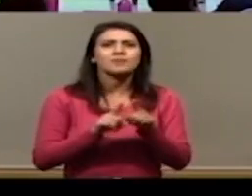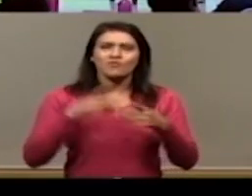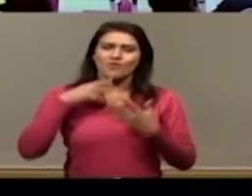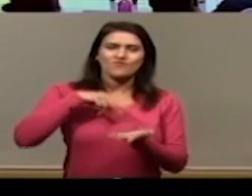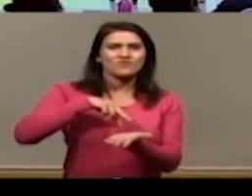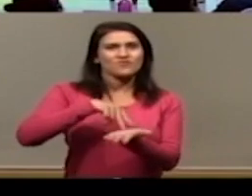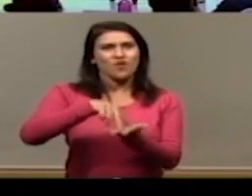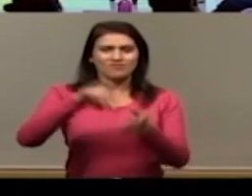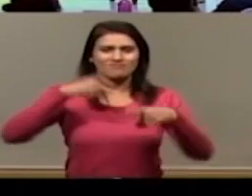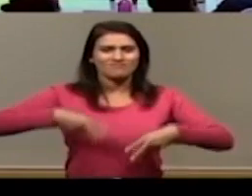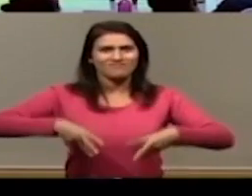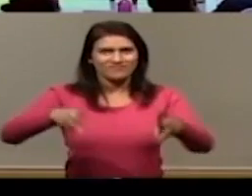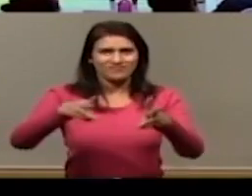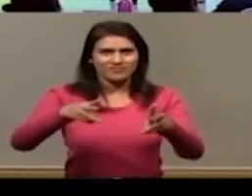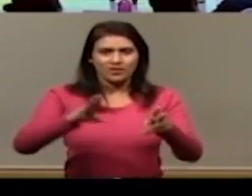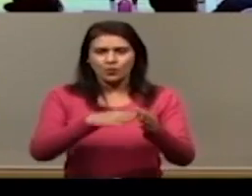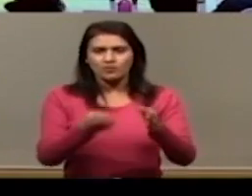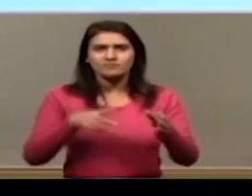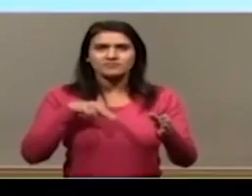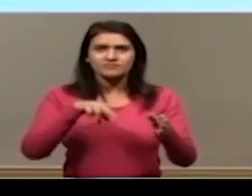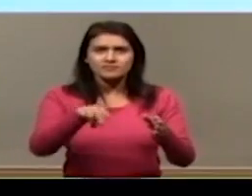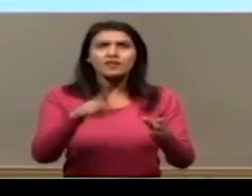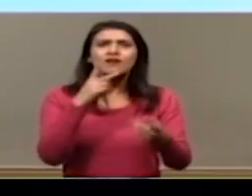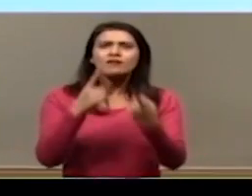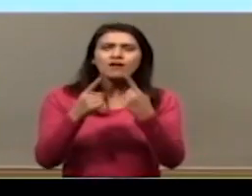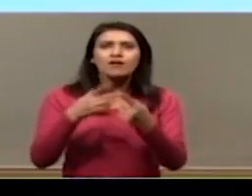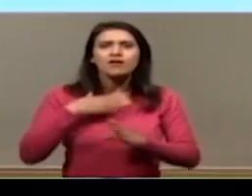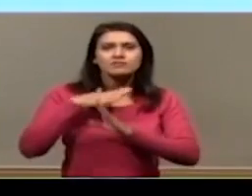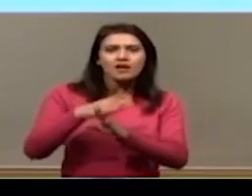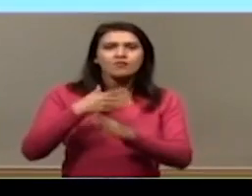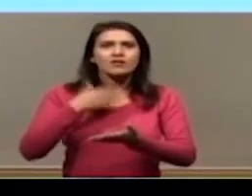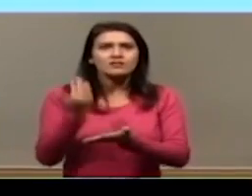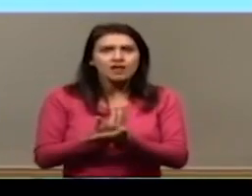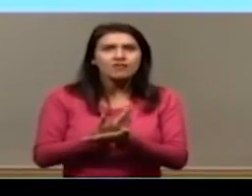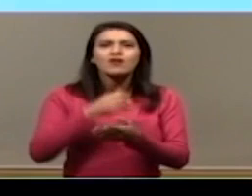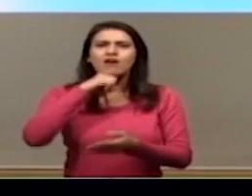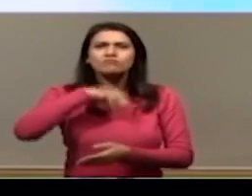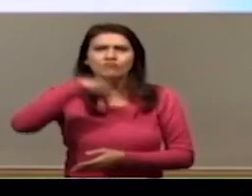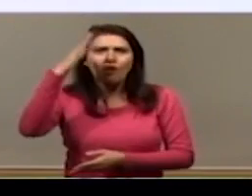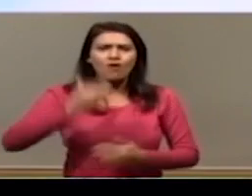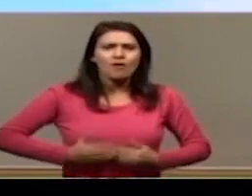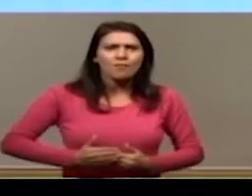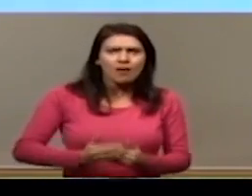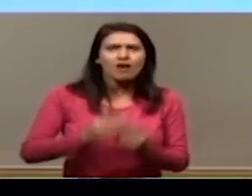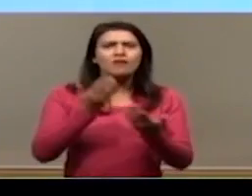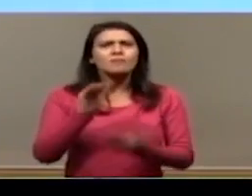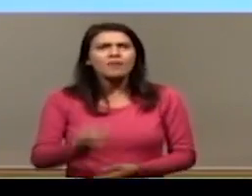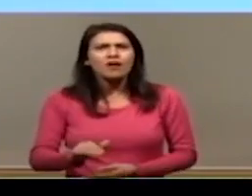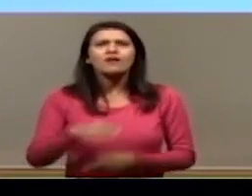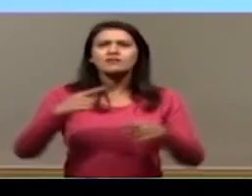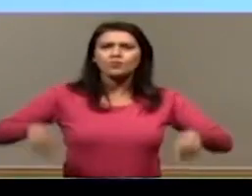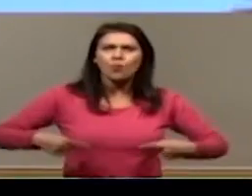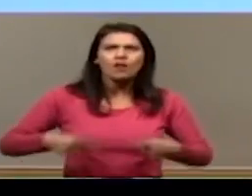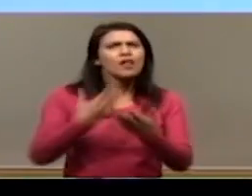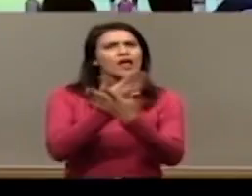walkable footpath with widely spaced bollards that a wheelchair can go through, so can a stroller, so can an elderly person with a walker. If you have a